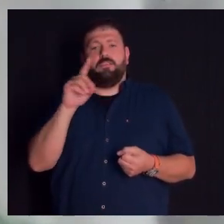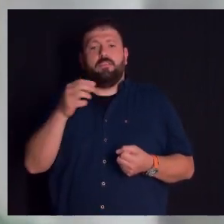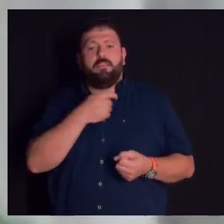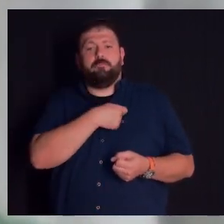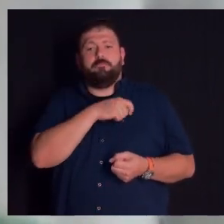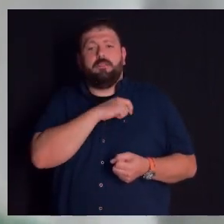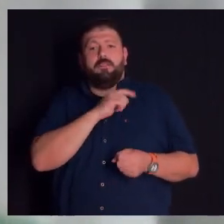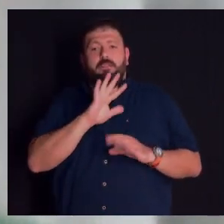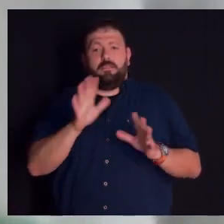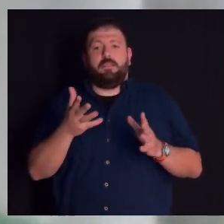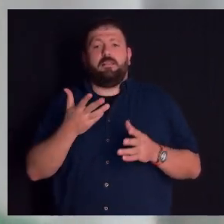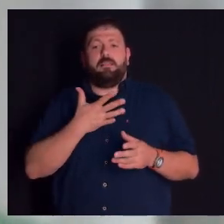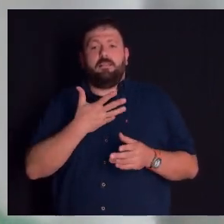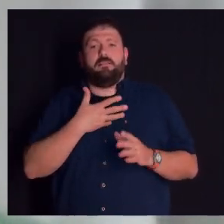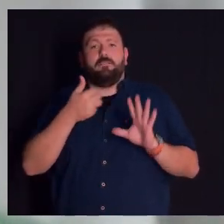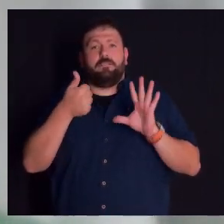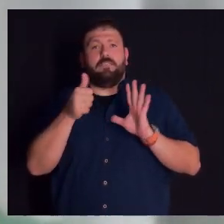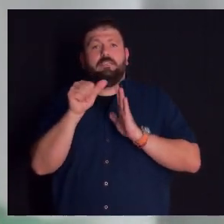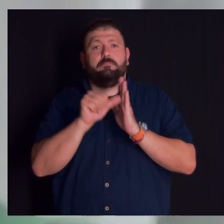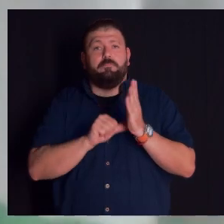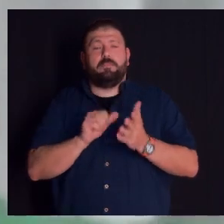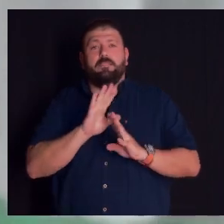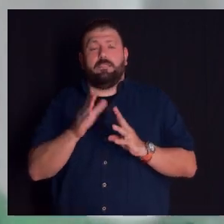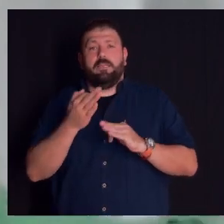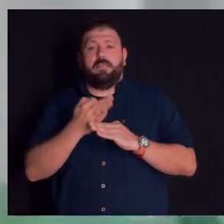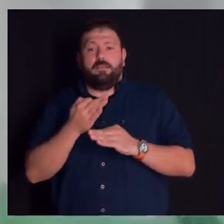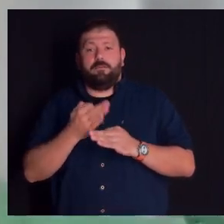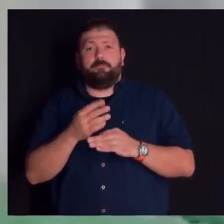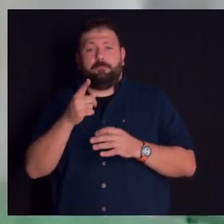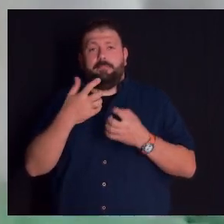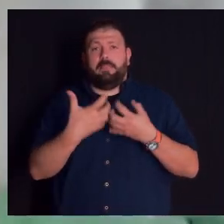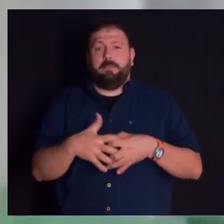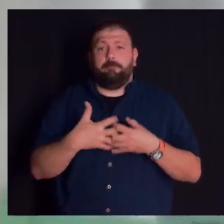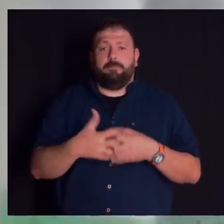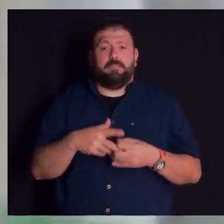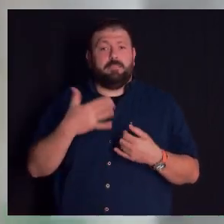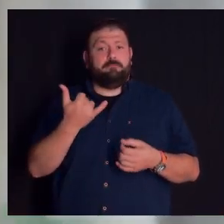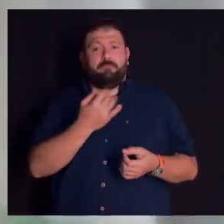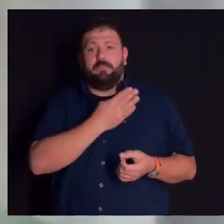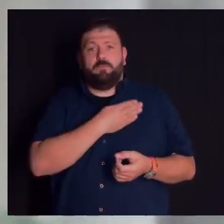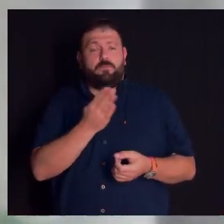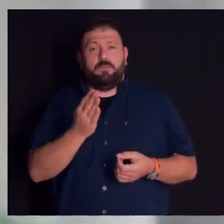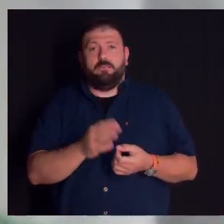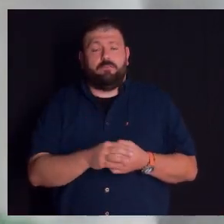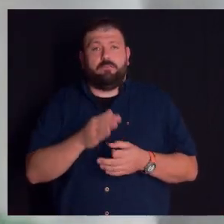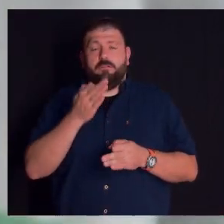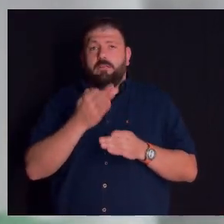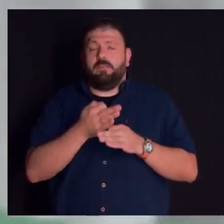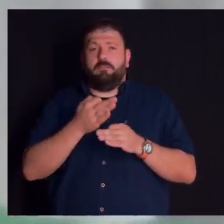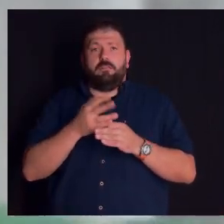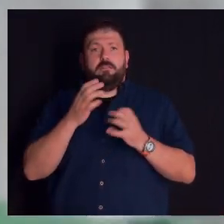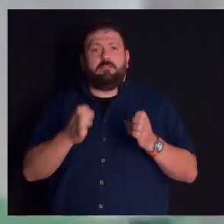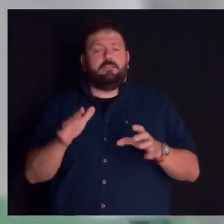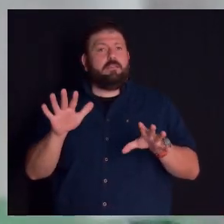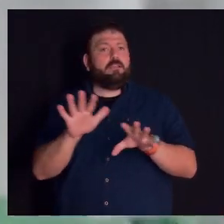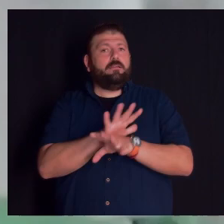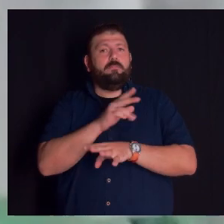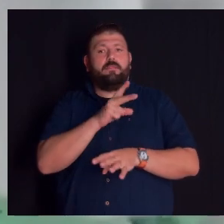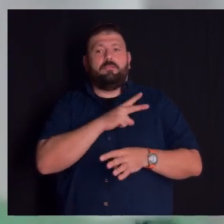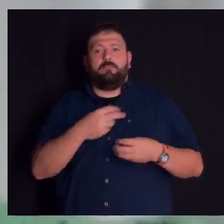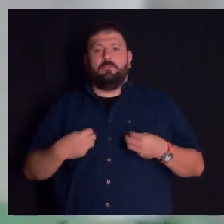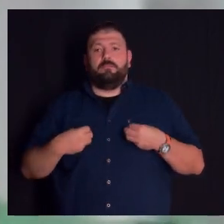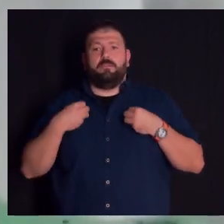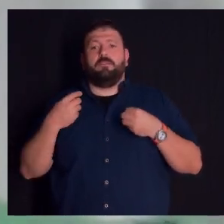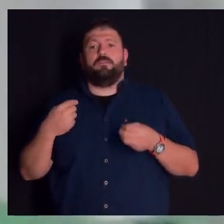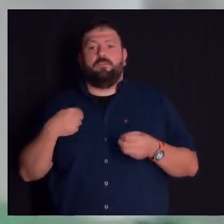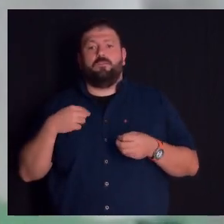good morning. I'm in Spain. I've just been 6 months in this company, and it's changing my